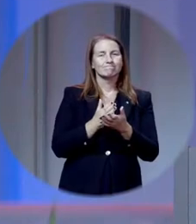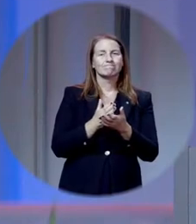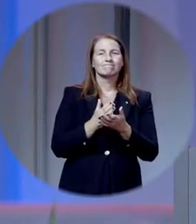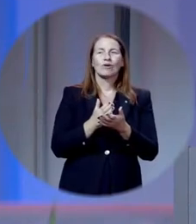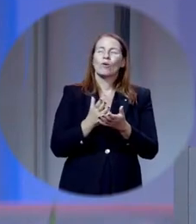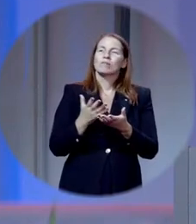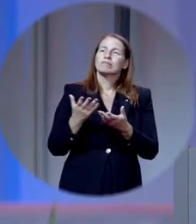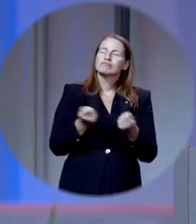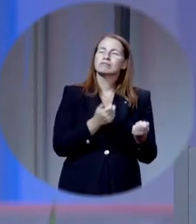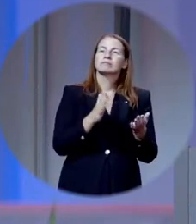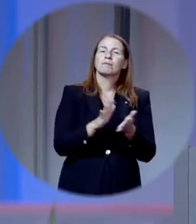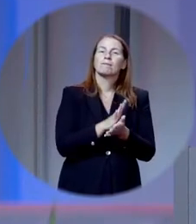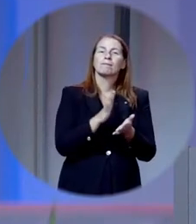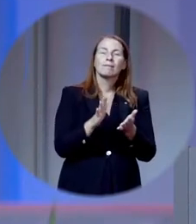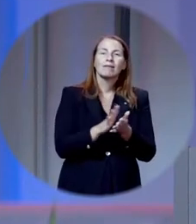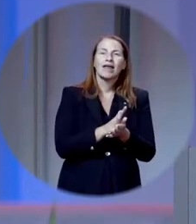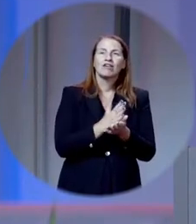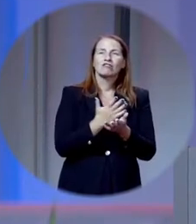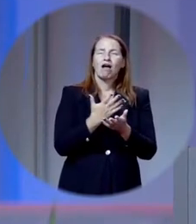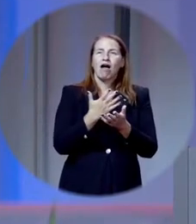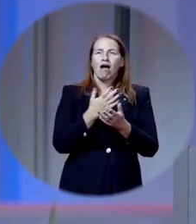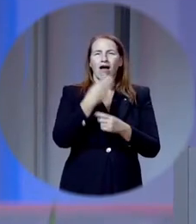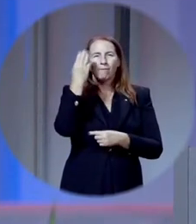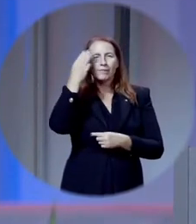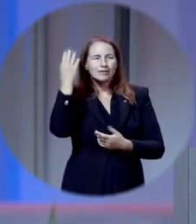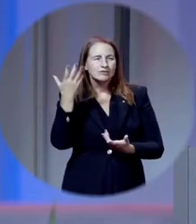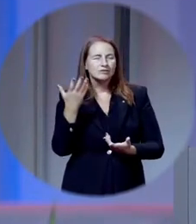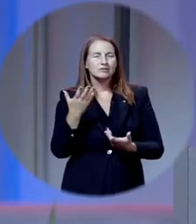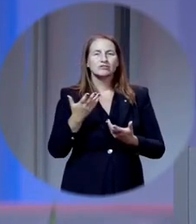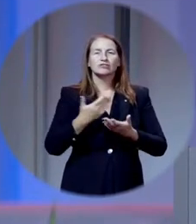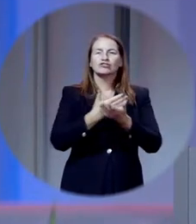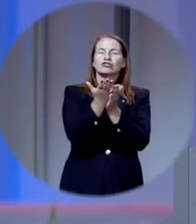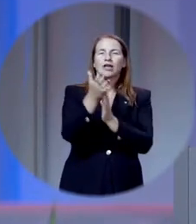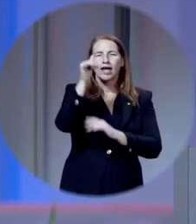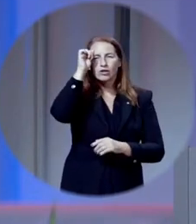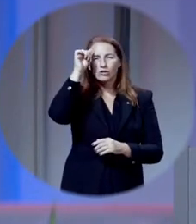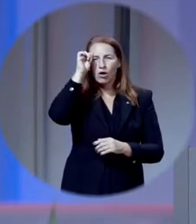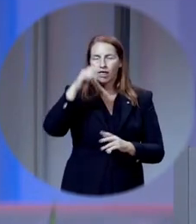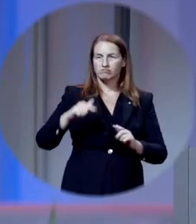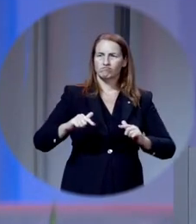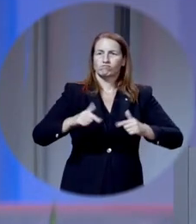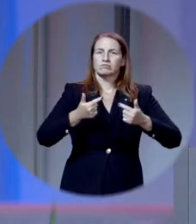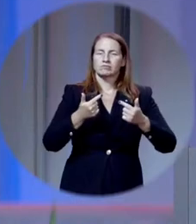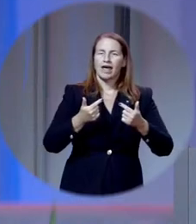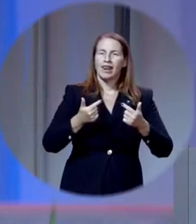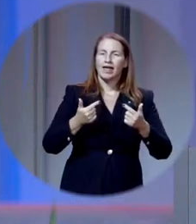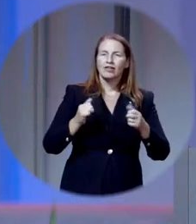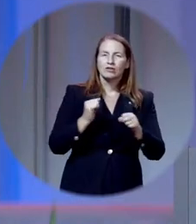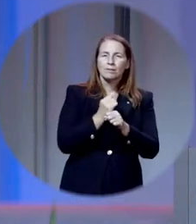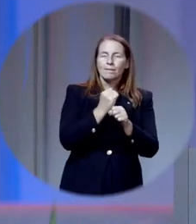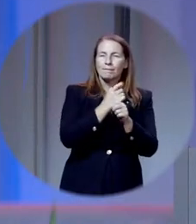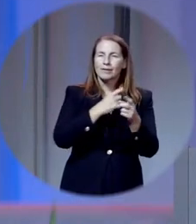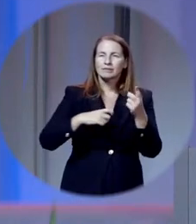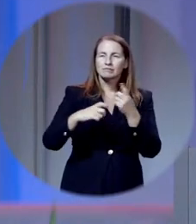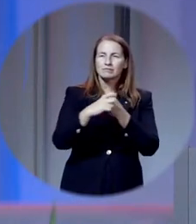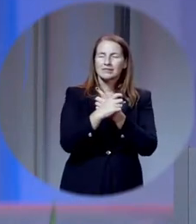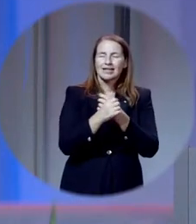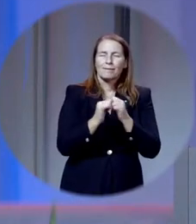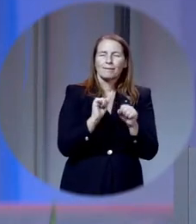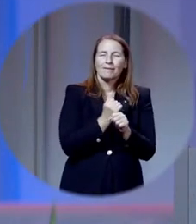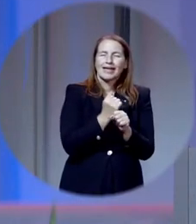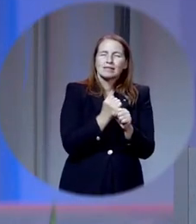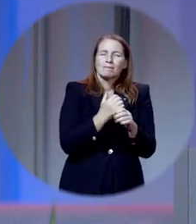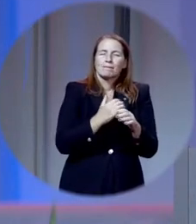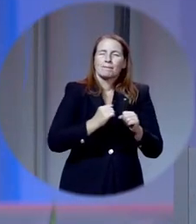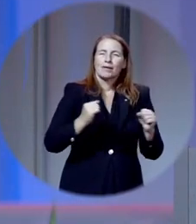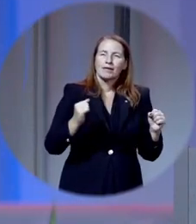pleasure, but also in expanding imagination, sharing knowledge, bringing challenge to many norms in society, and making space for voices